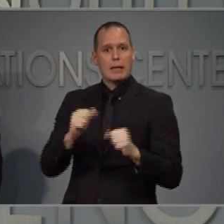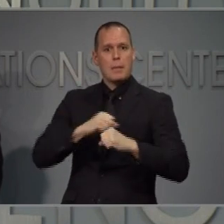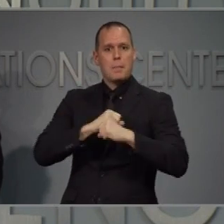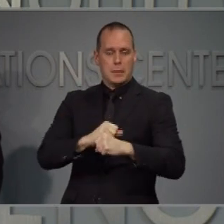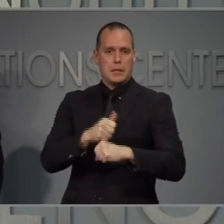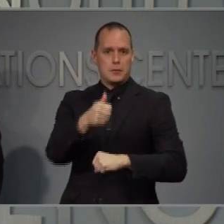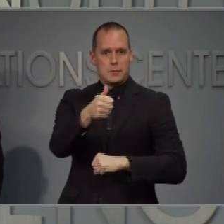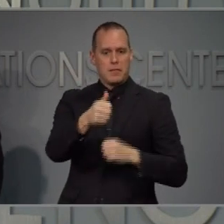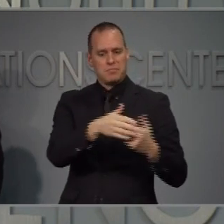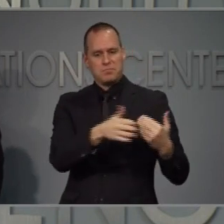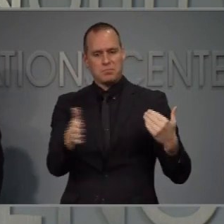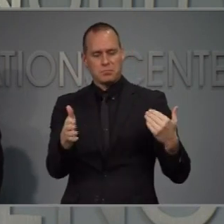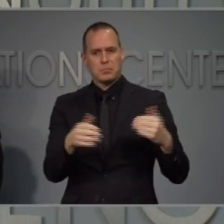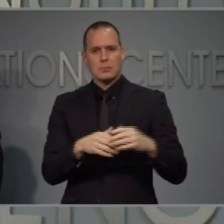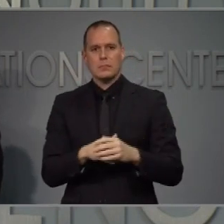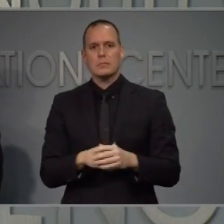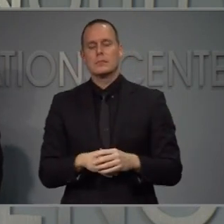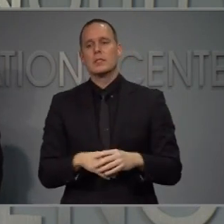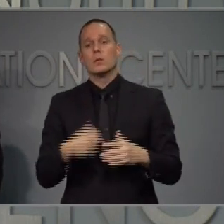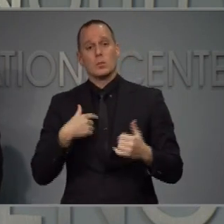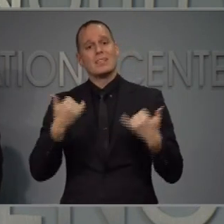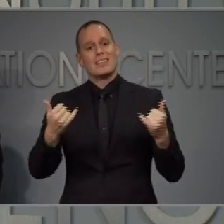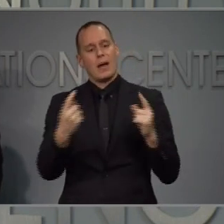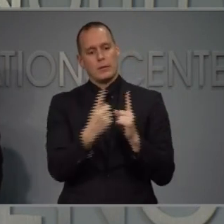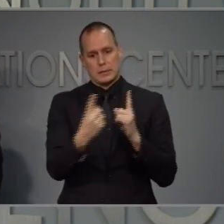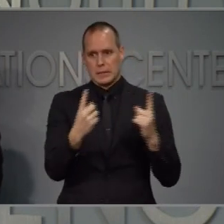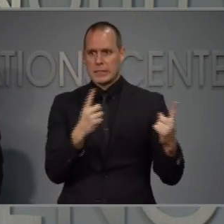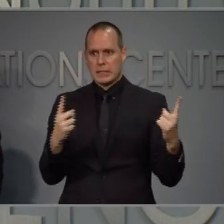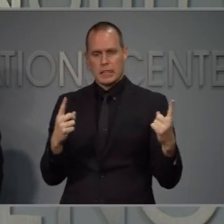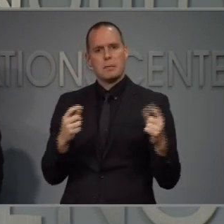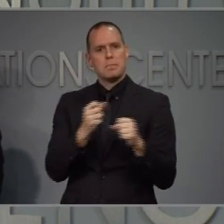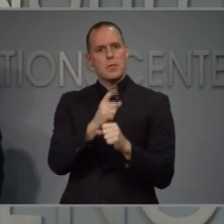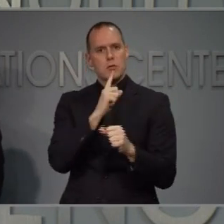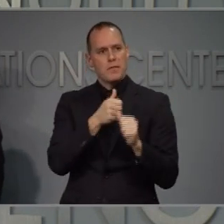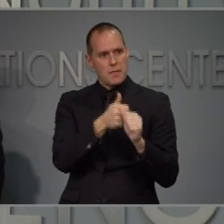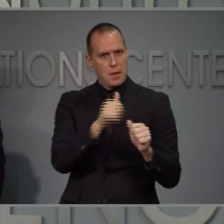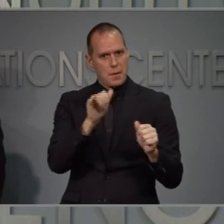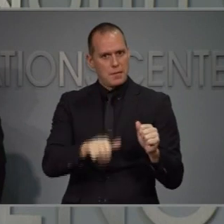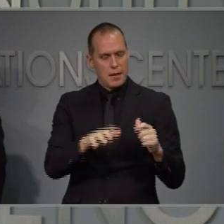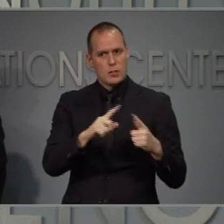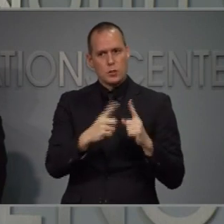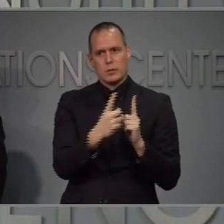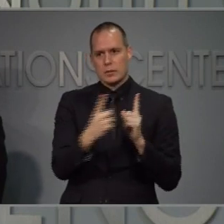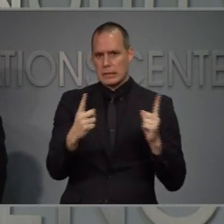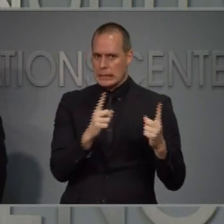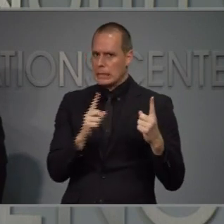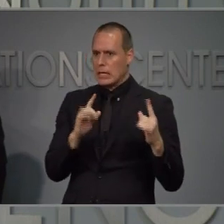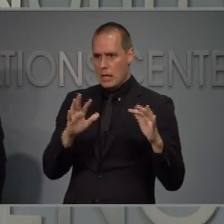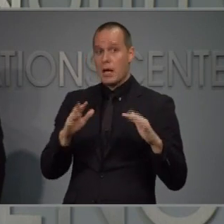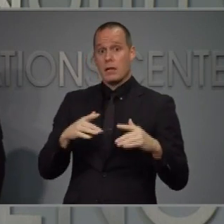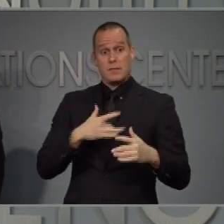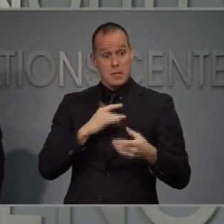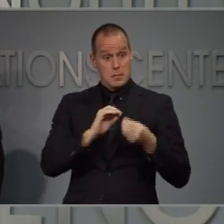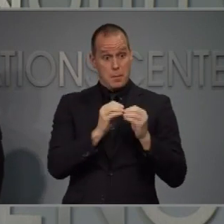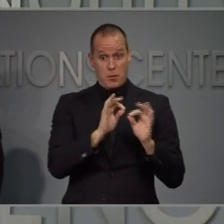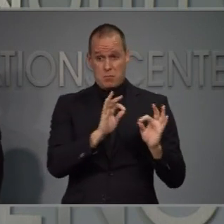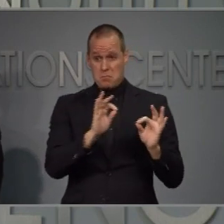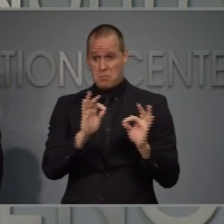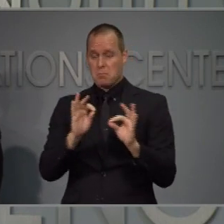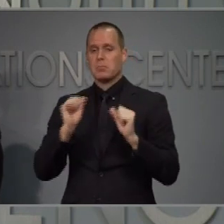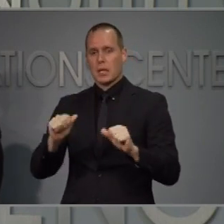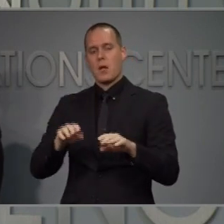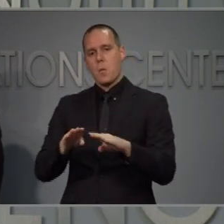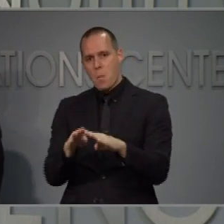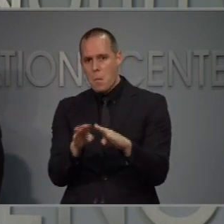protecting ourselves from the virus and still making sure we push this economy forward. Thank